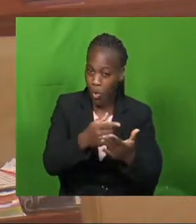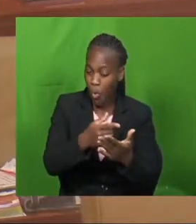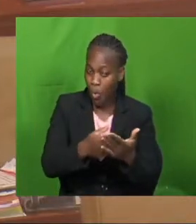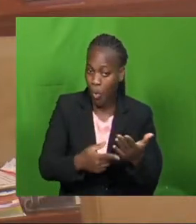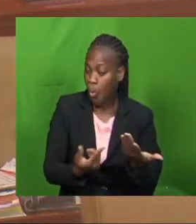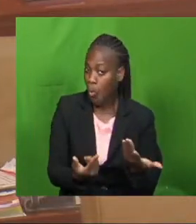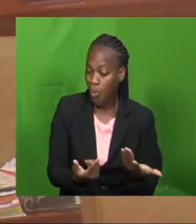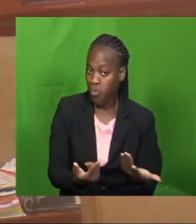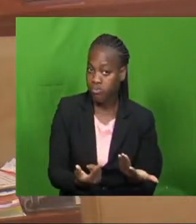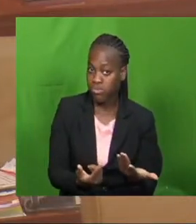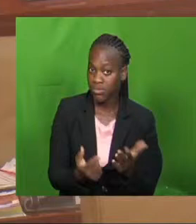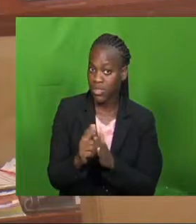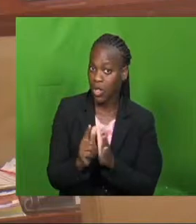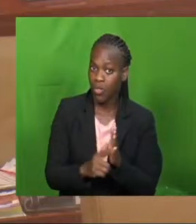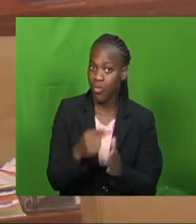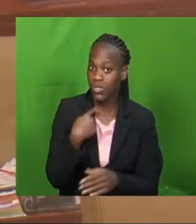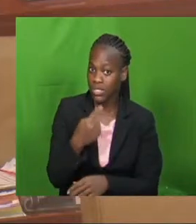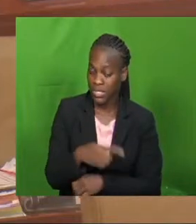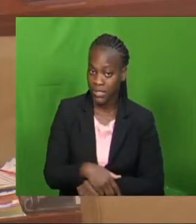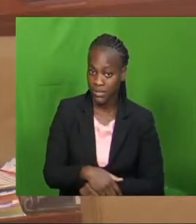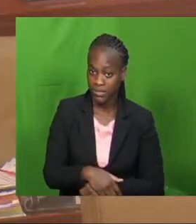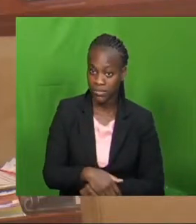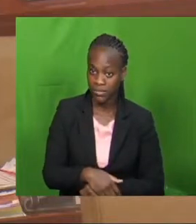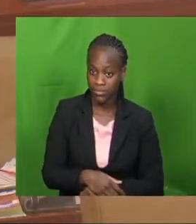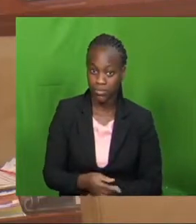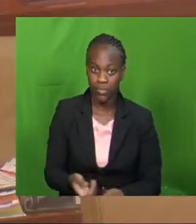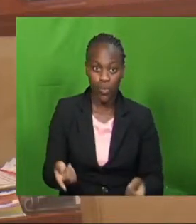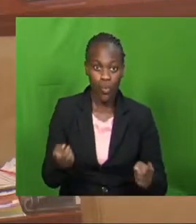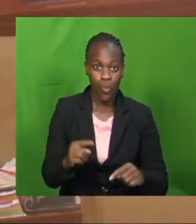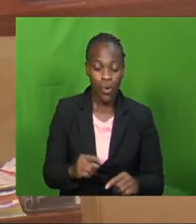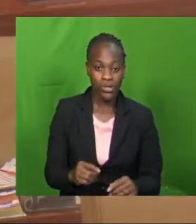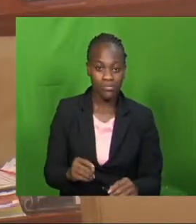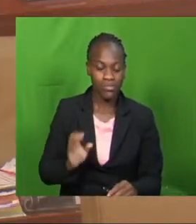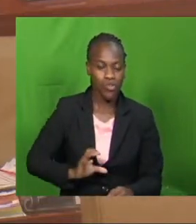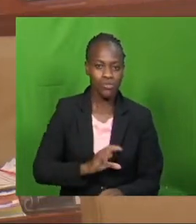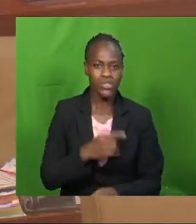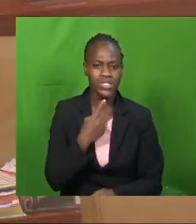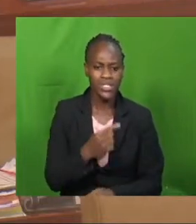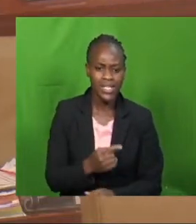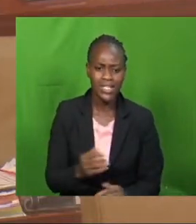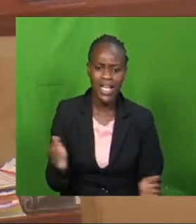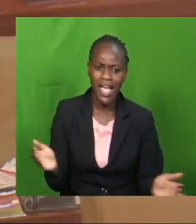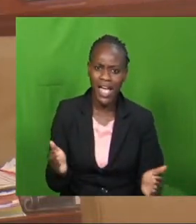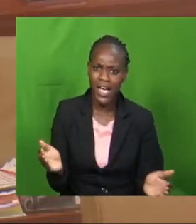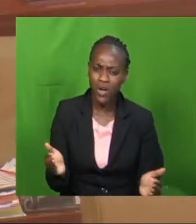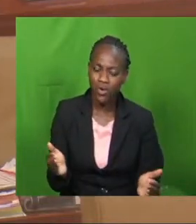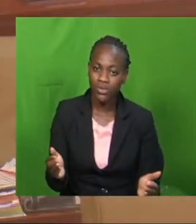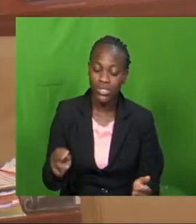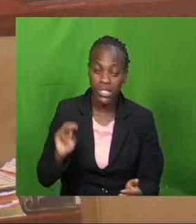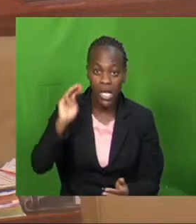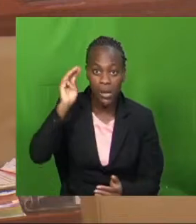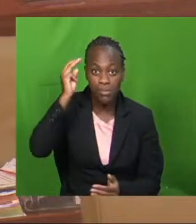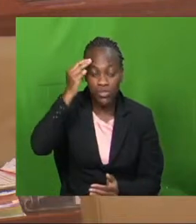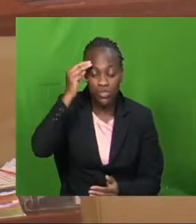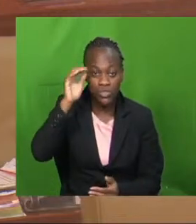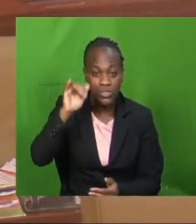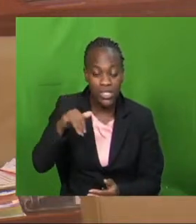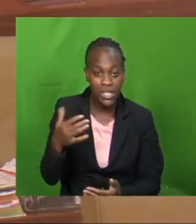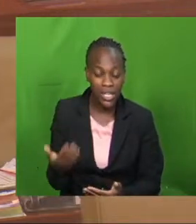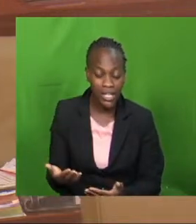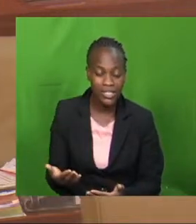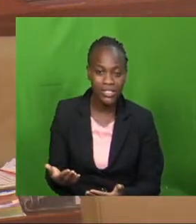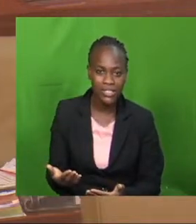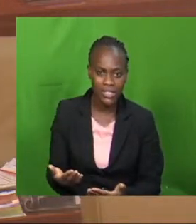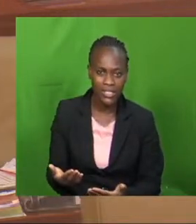that it is urging the ministry to ensure that value for money audit was completed